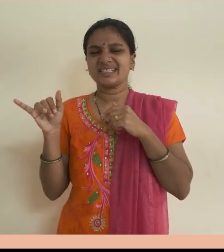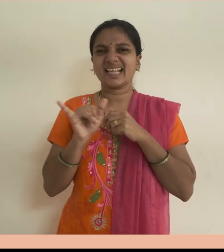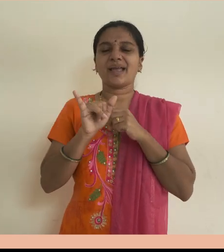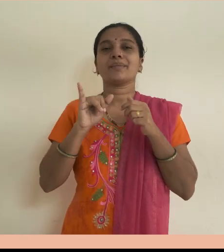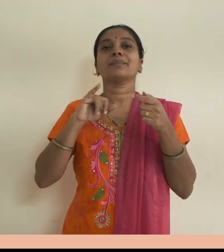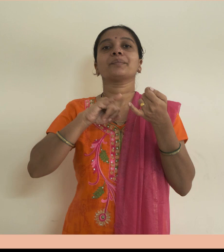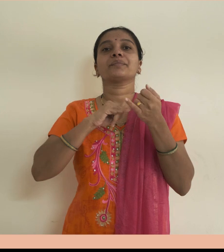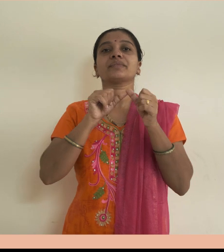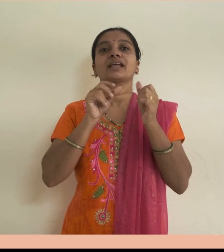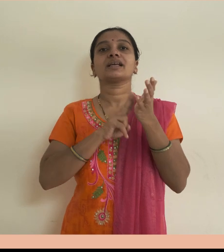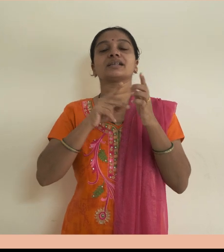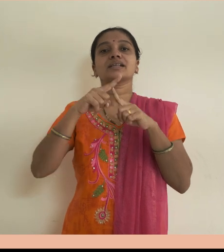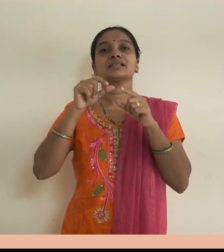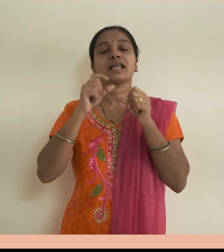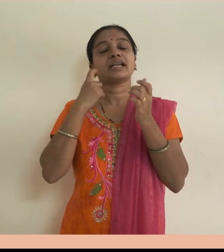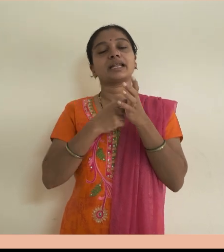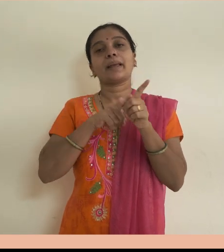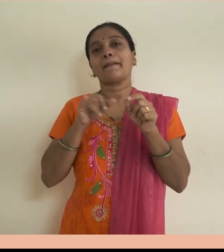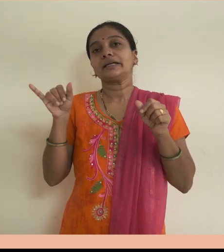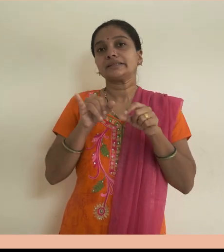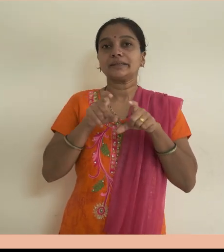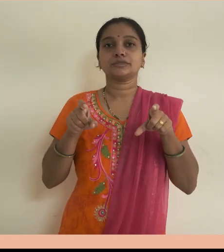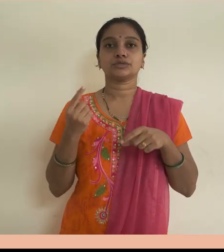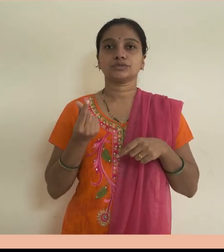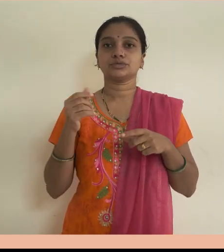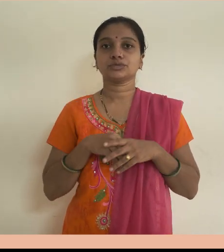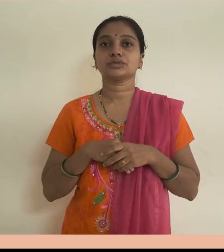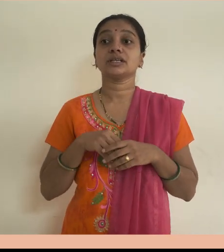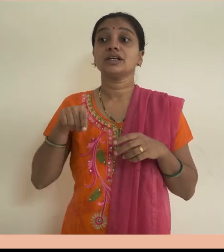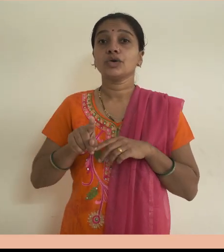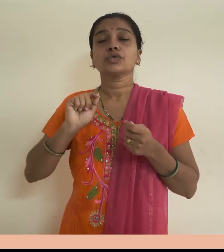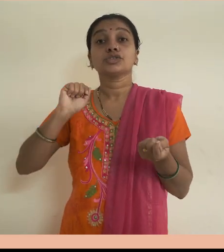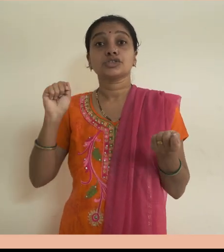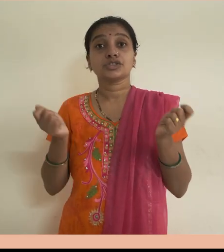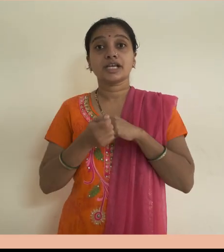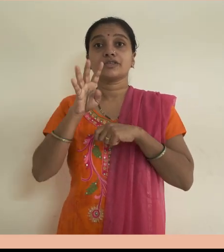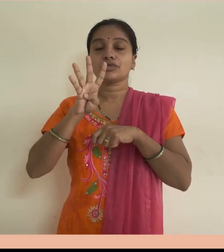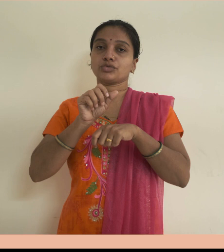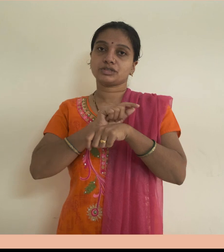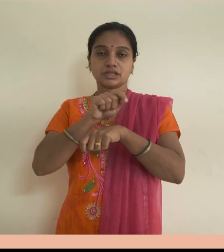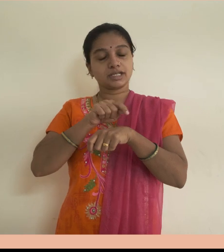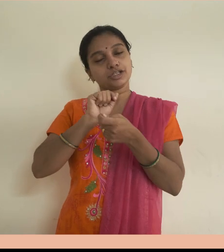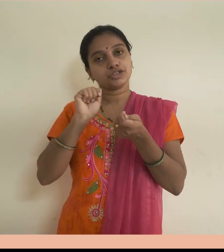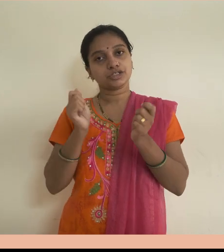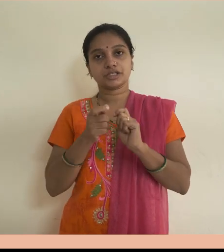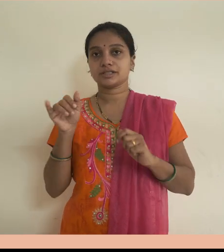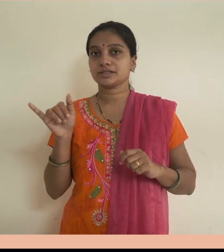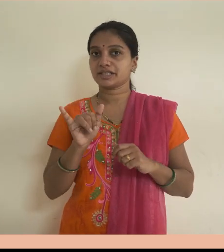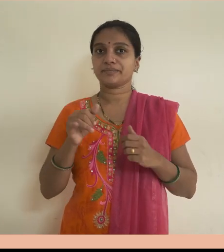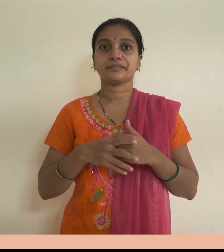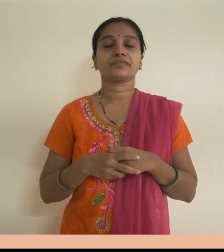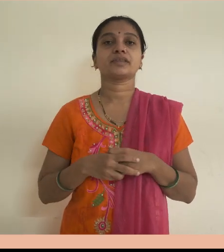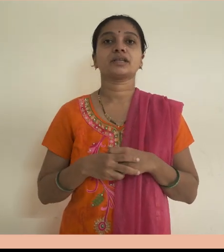underwear like a sanitary pad. They absorb menstrual blood. They need to be changed every 4 to